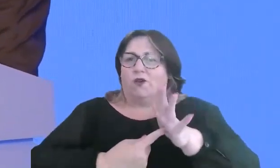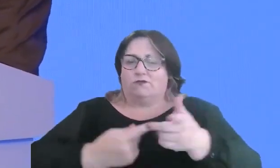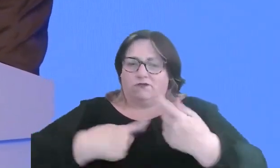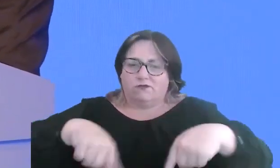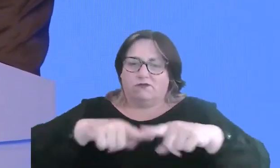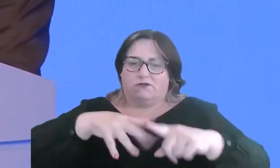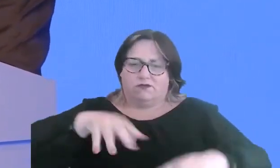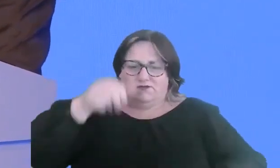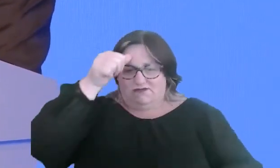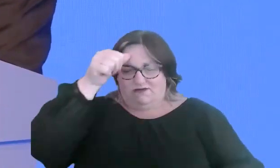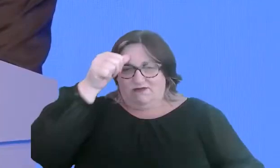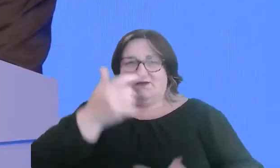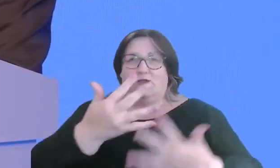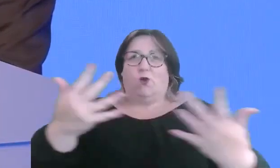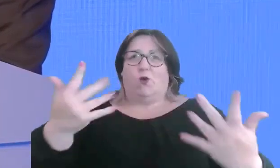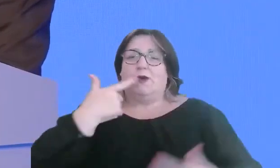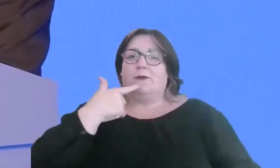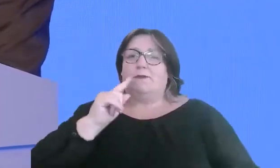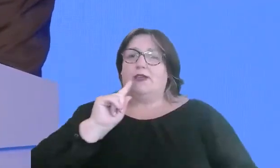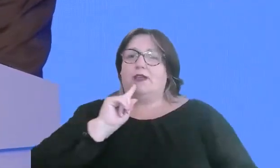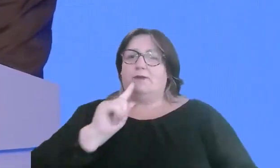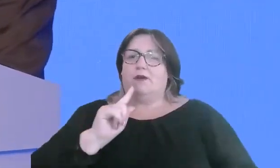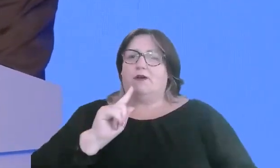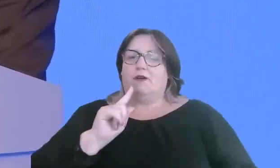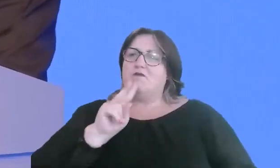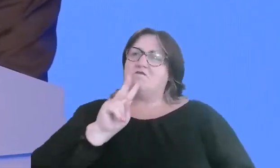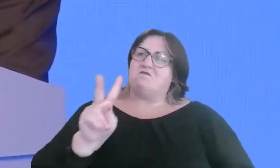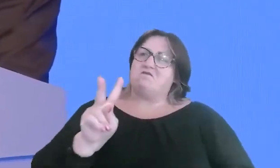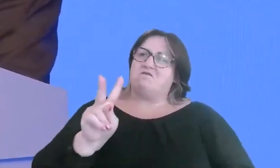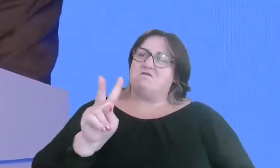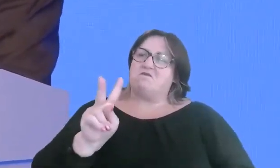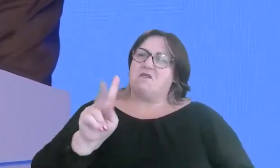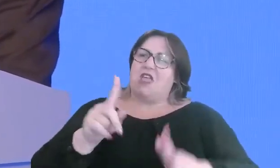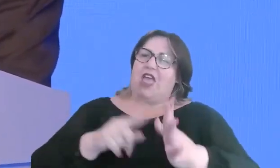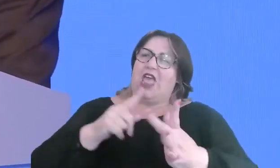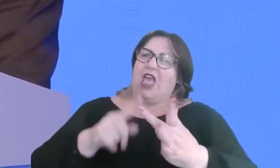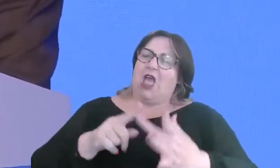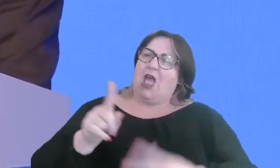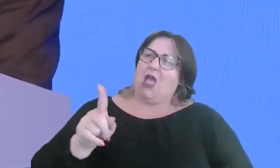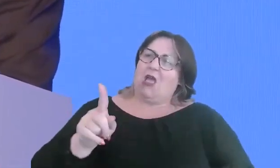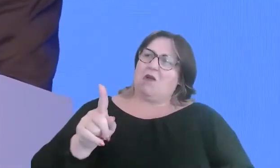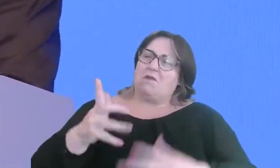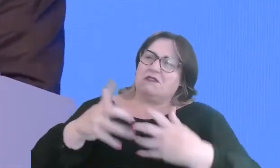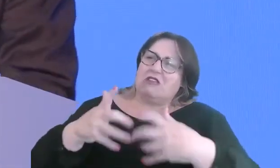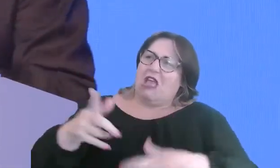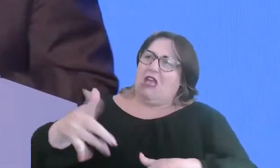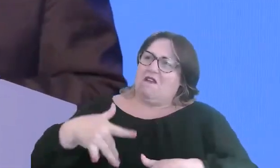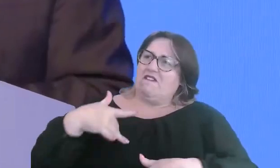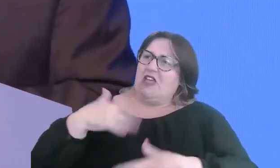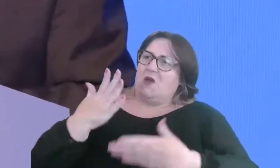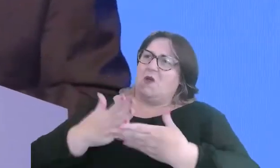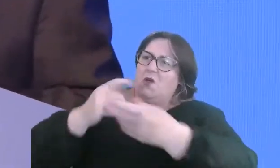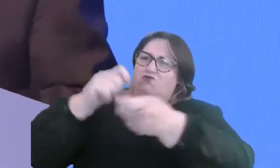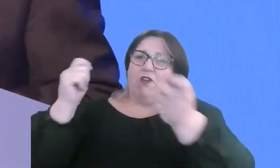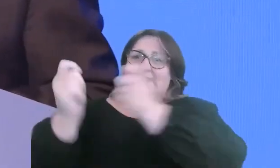for many people, they see AI and tech as transformative, going to do so much, and every time you